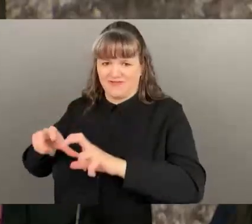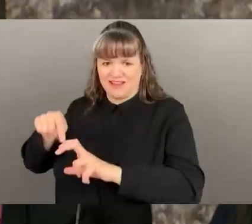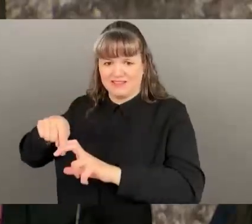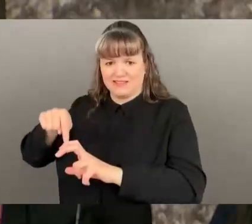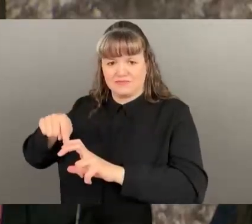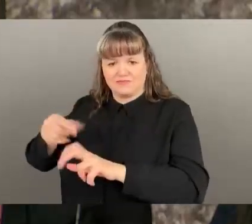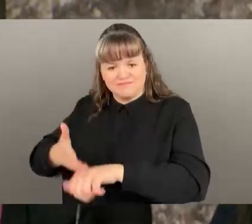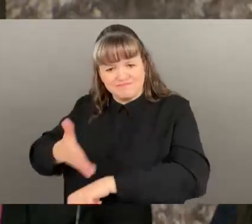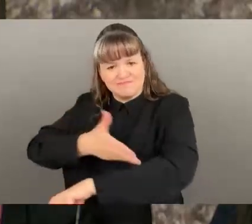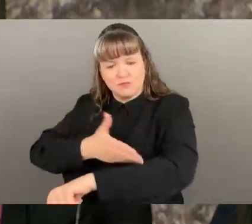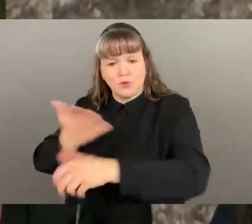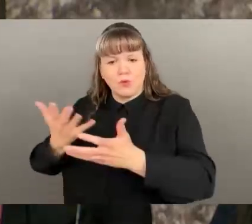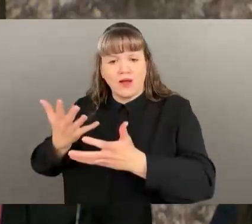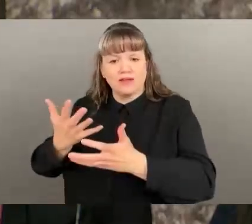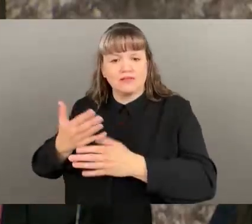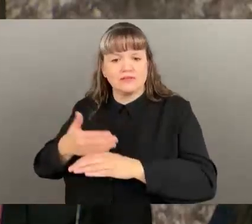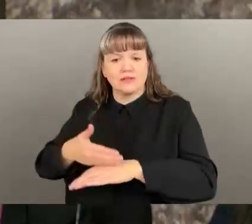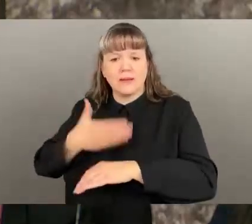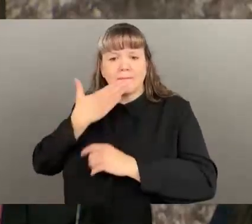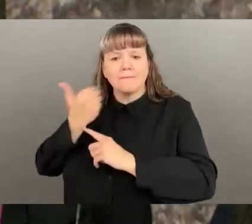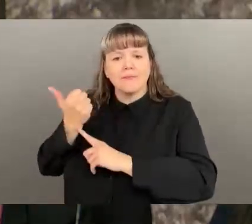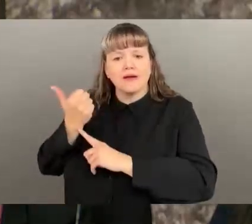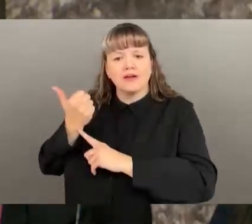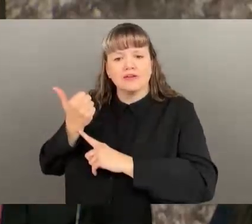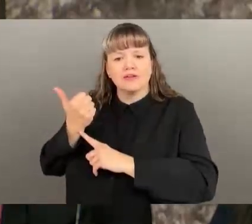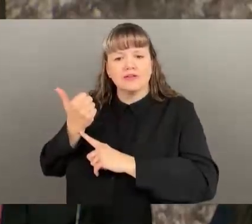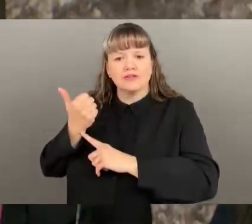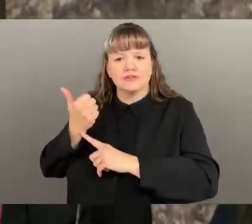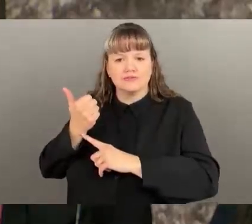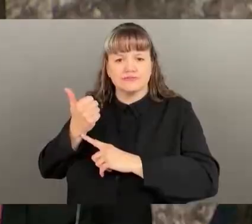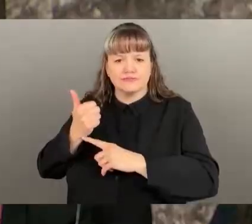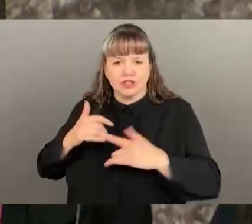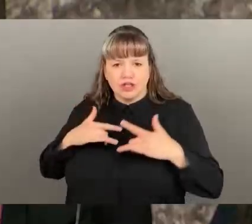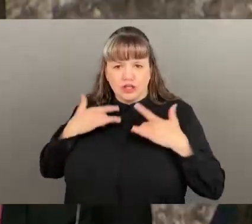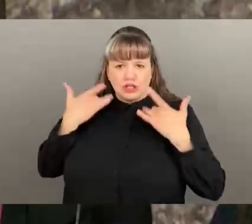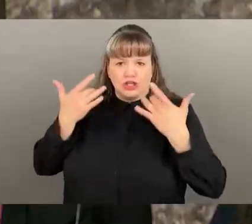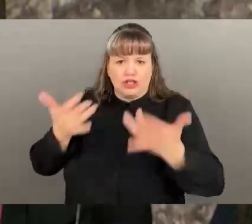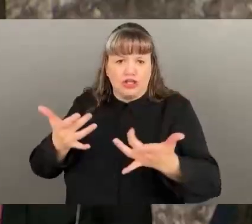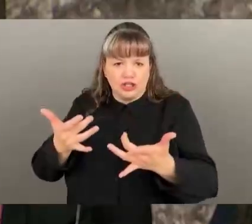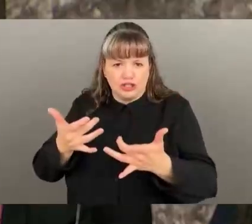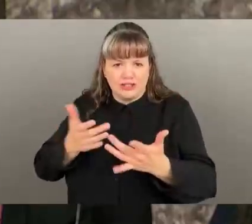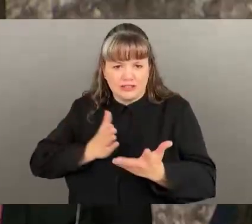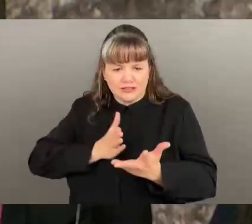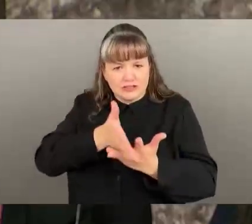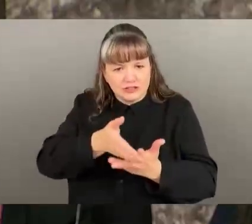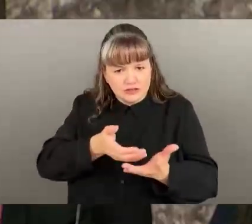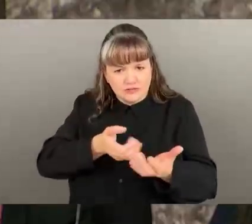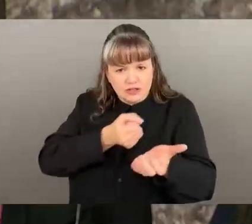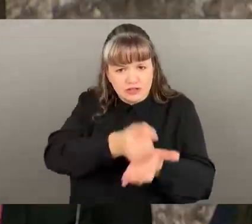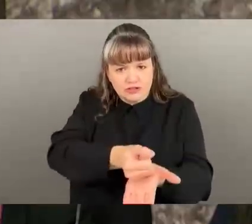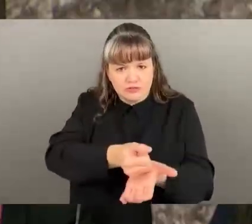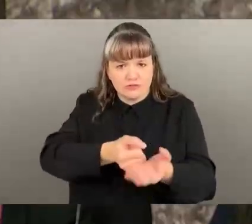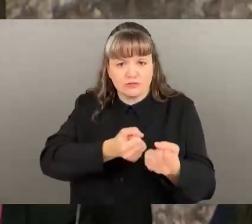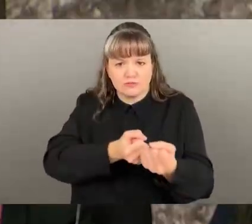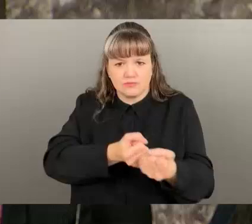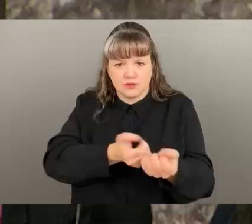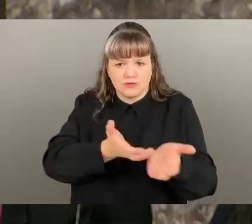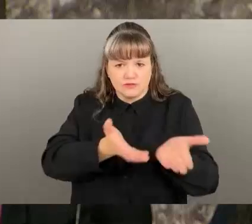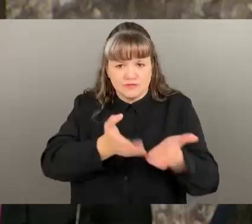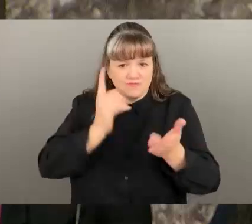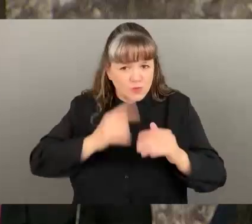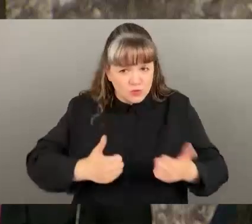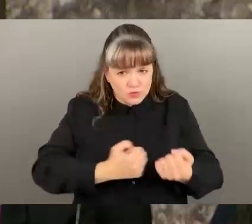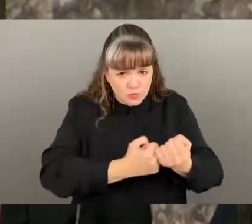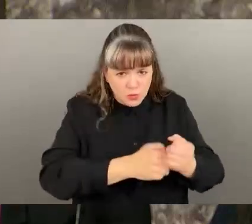intervention therapy services that support children at the youngest ages. We have wraparound supports and services